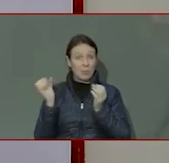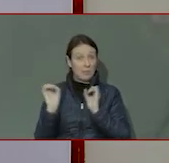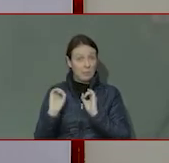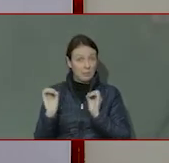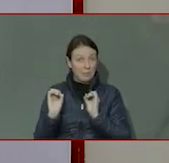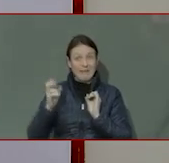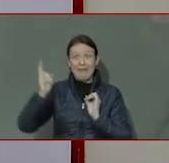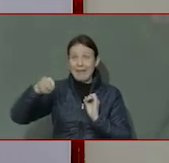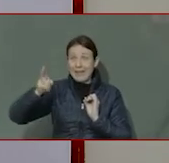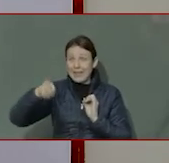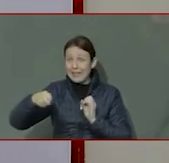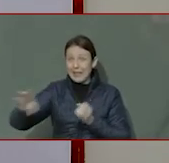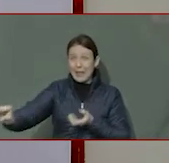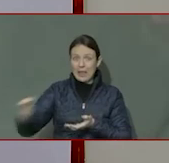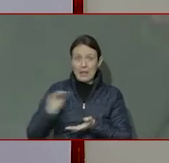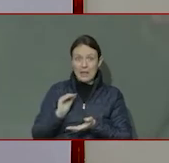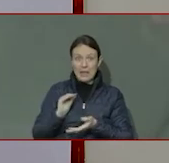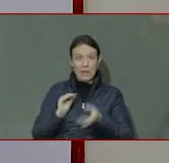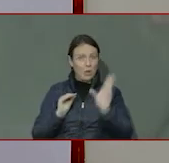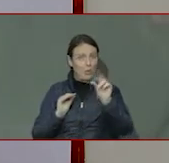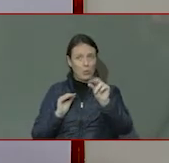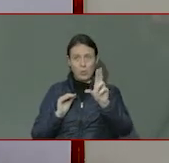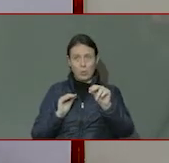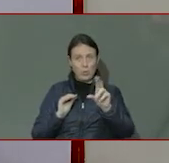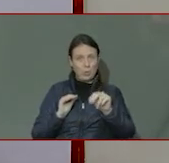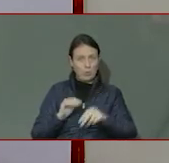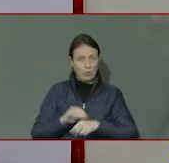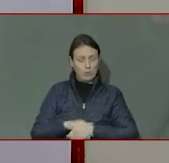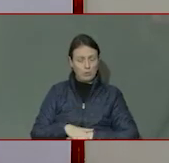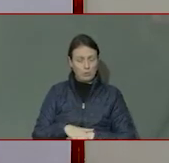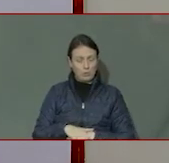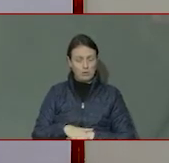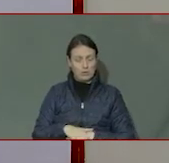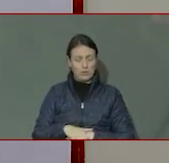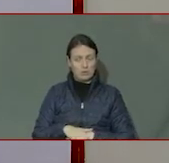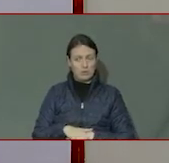notes last week, but you left it at home, you're on your own.